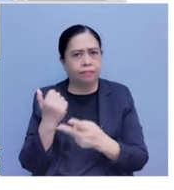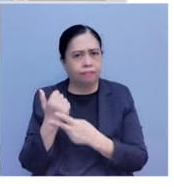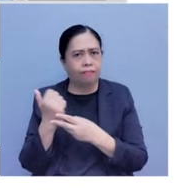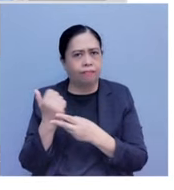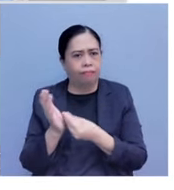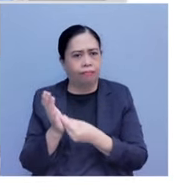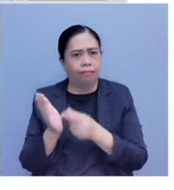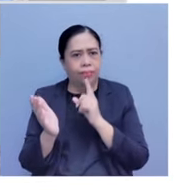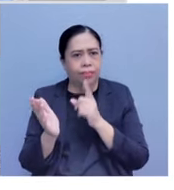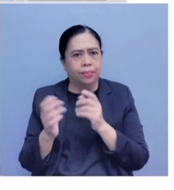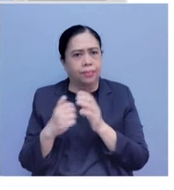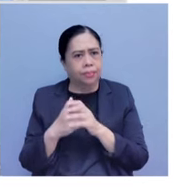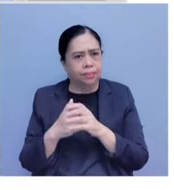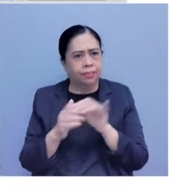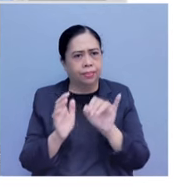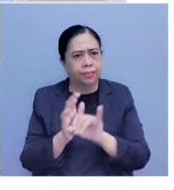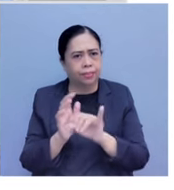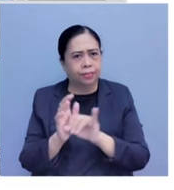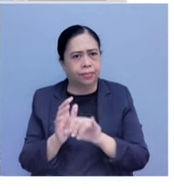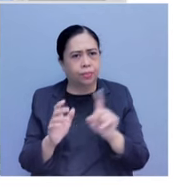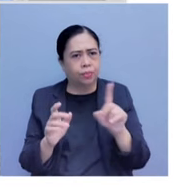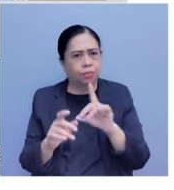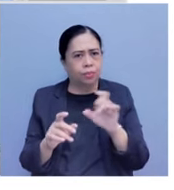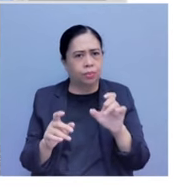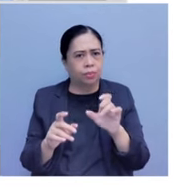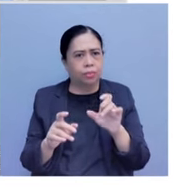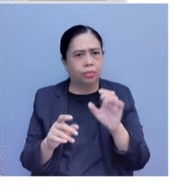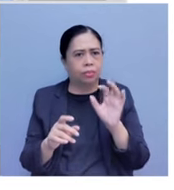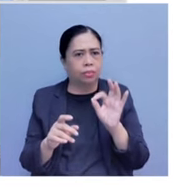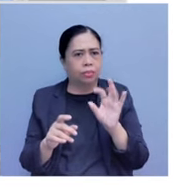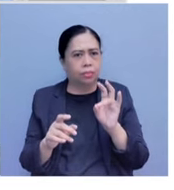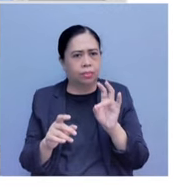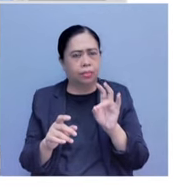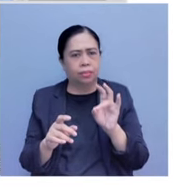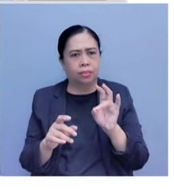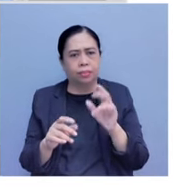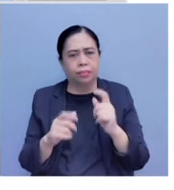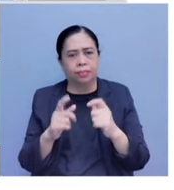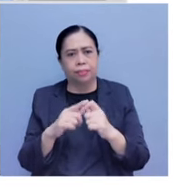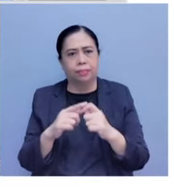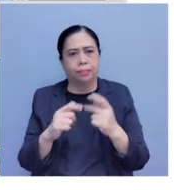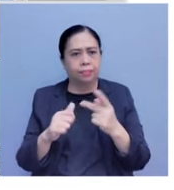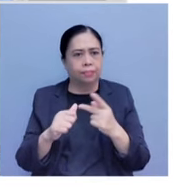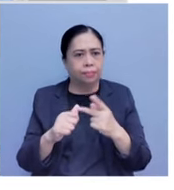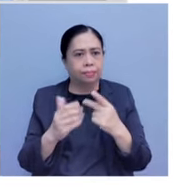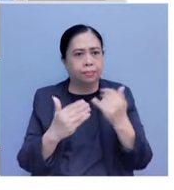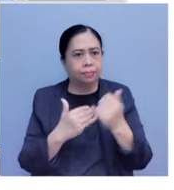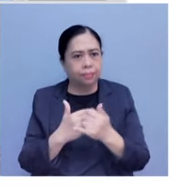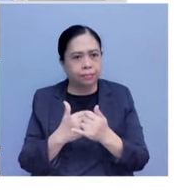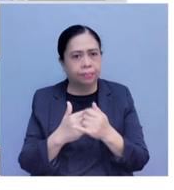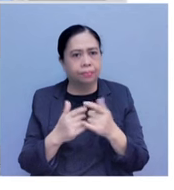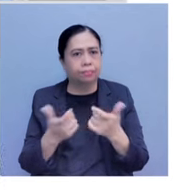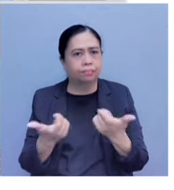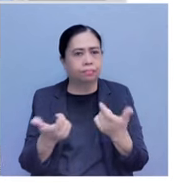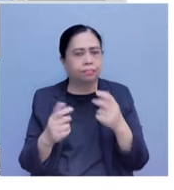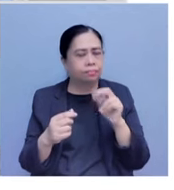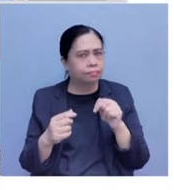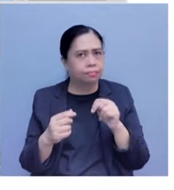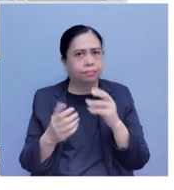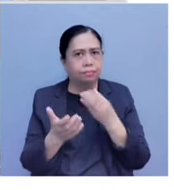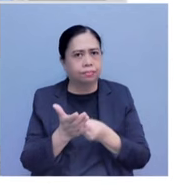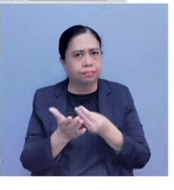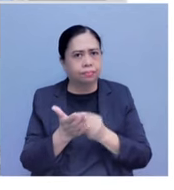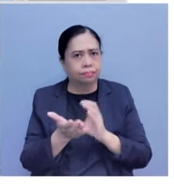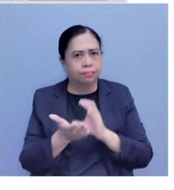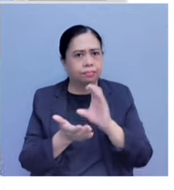actually identified some 197 top priority projects. Mm. Napakalaking amount